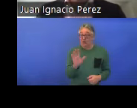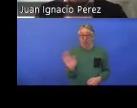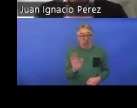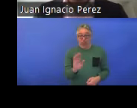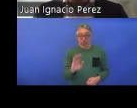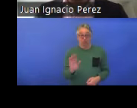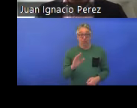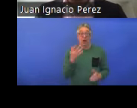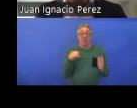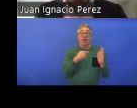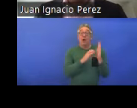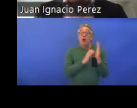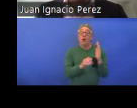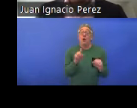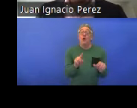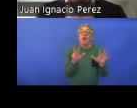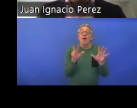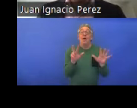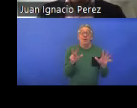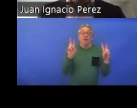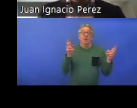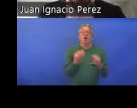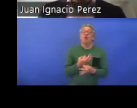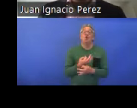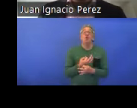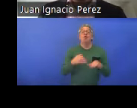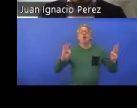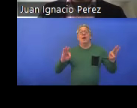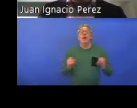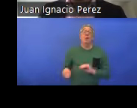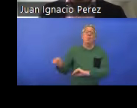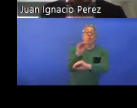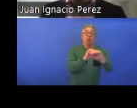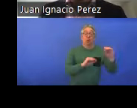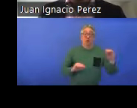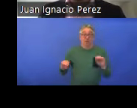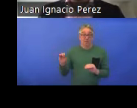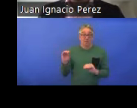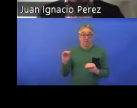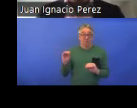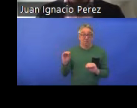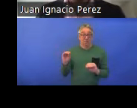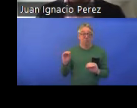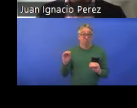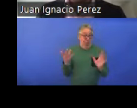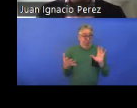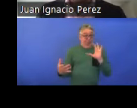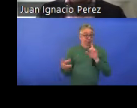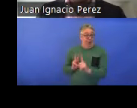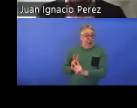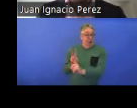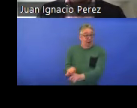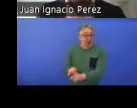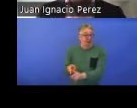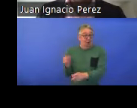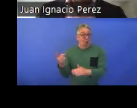Article 18 on freedom of movement and nationality, which refers to the situation of migrants with